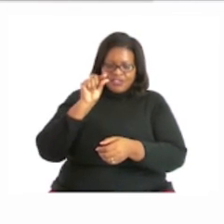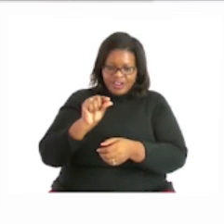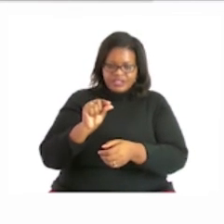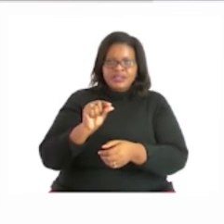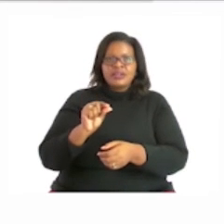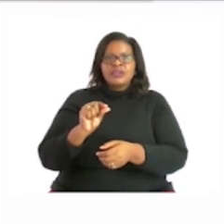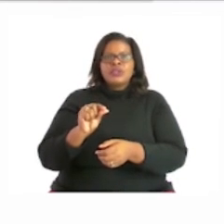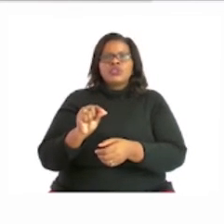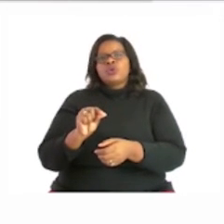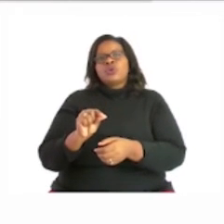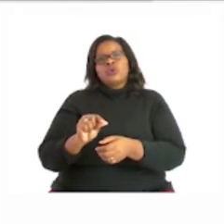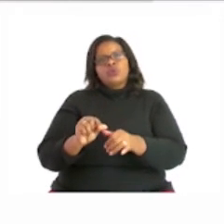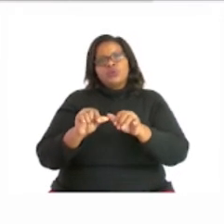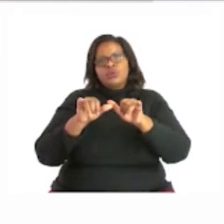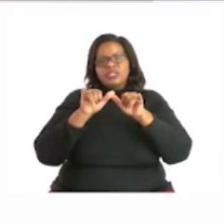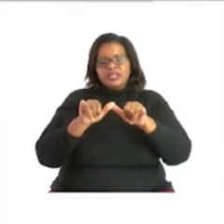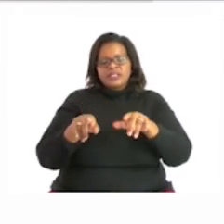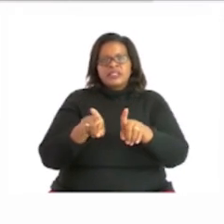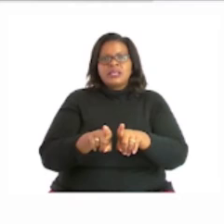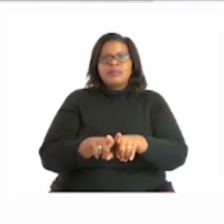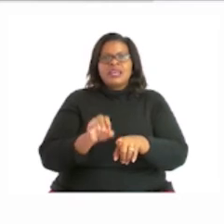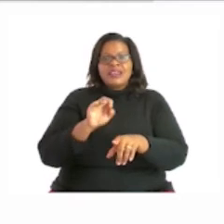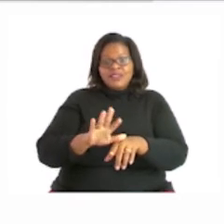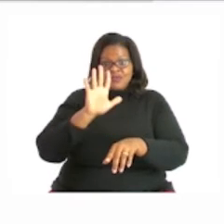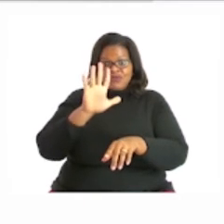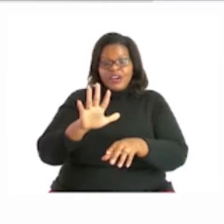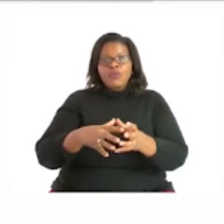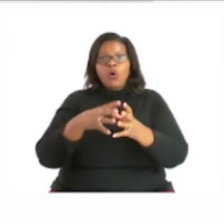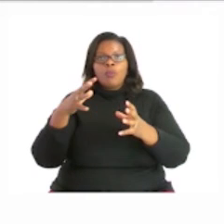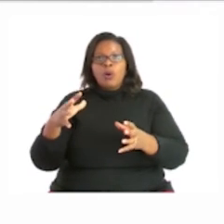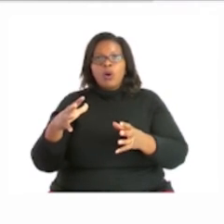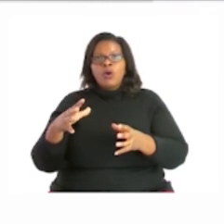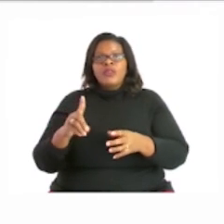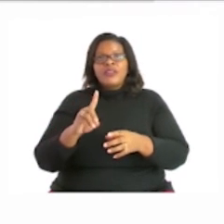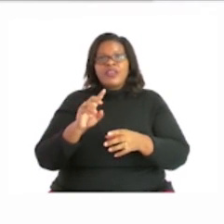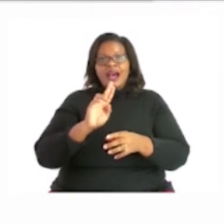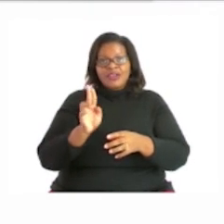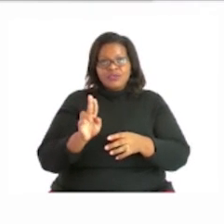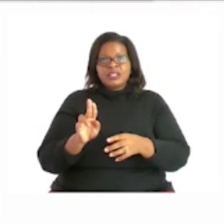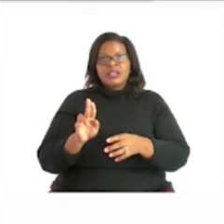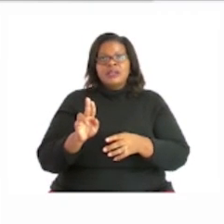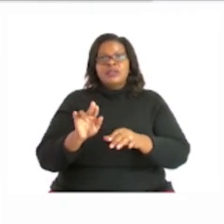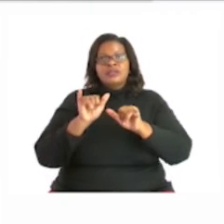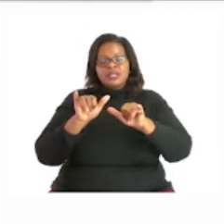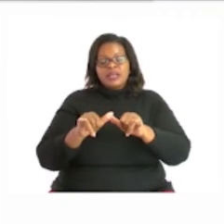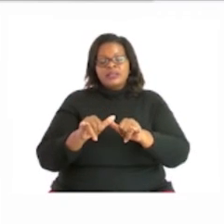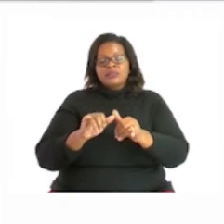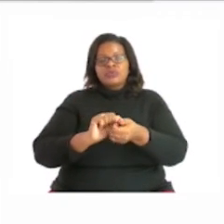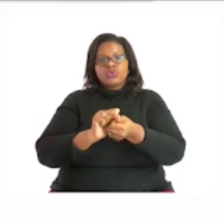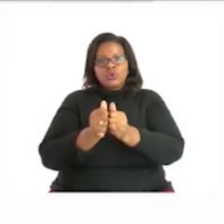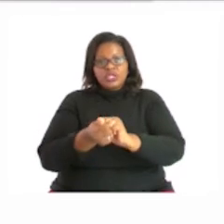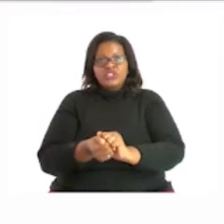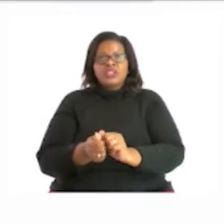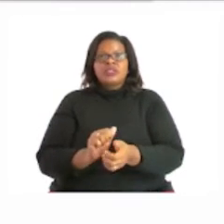are 5 or more, the hundreds will become 1 bigger. Let's see our examples. Rounding off